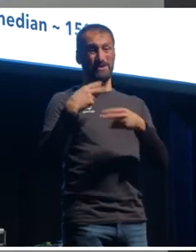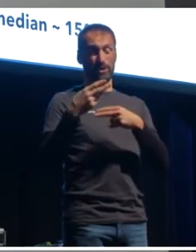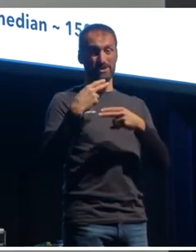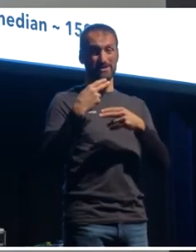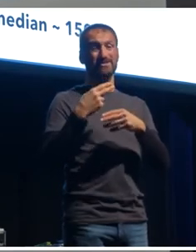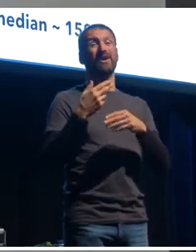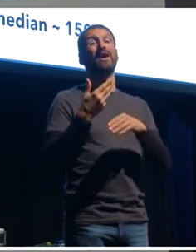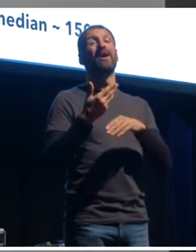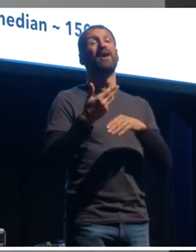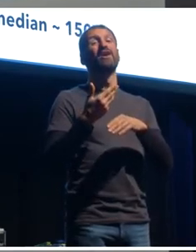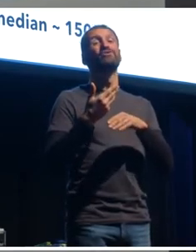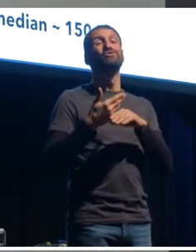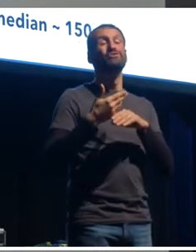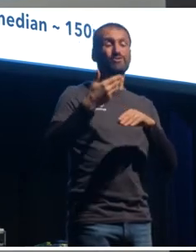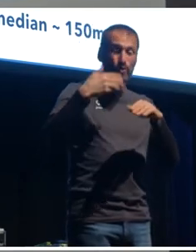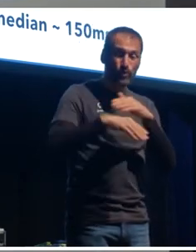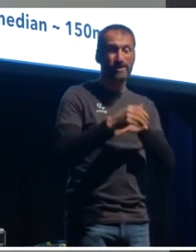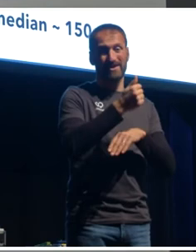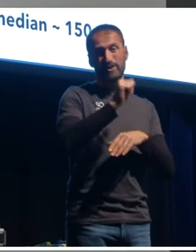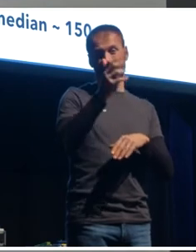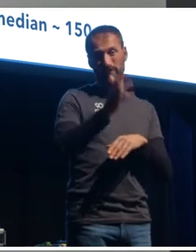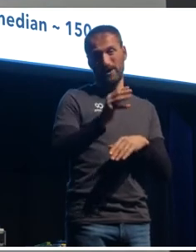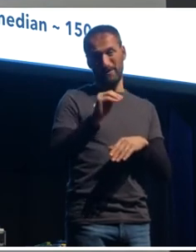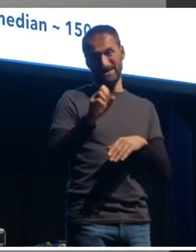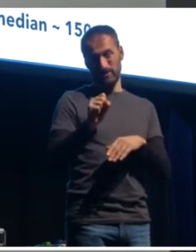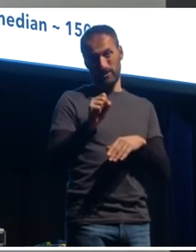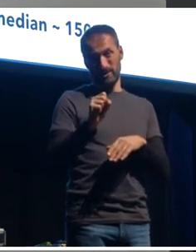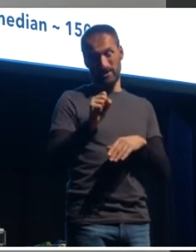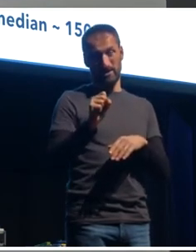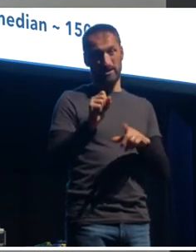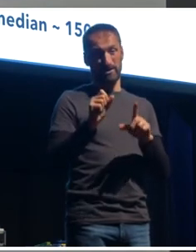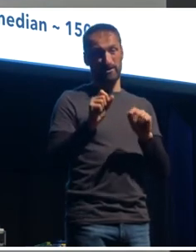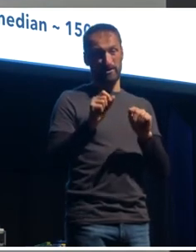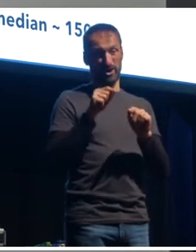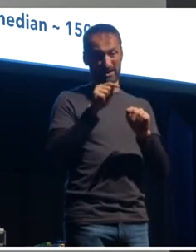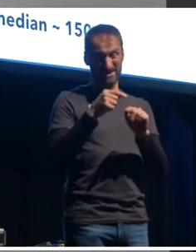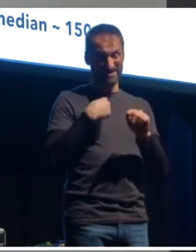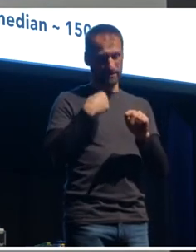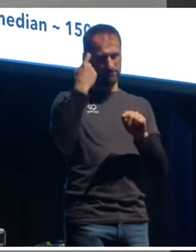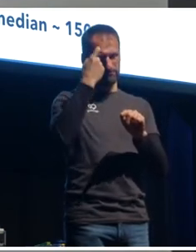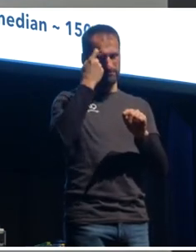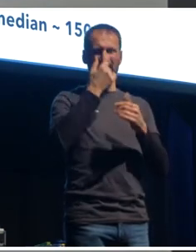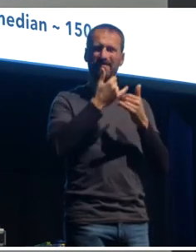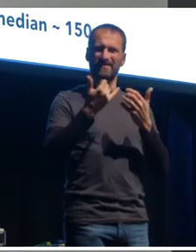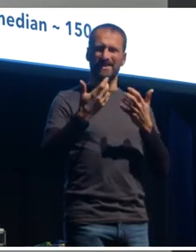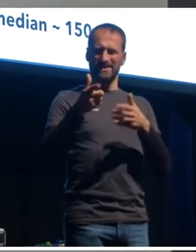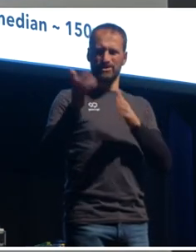under 150 milliseconds. So that's just telling me a lot about how this service behaves in production.